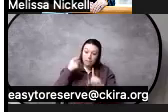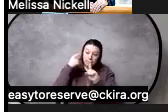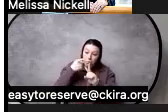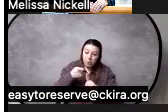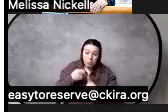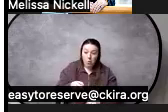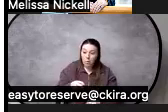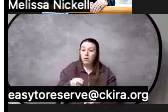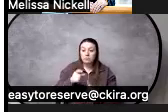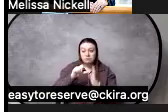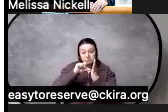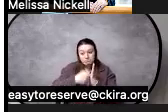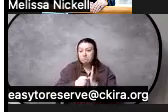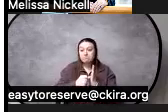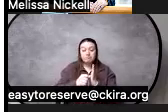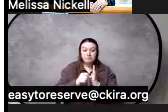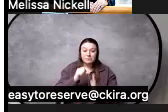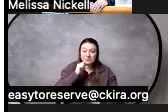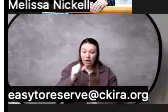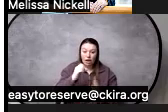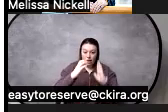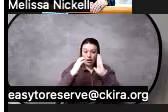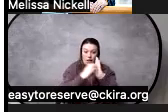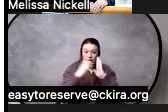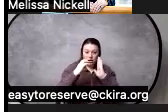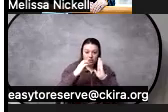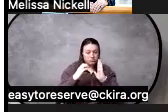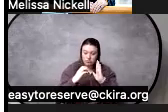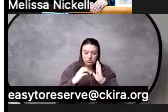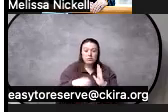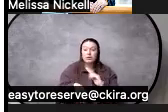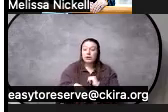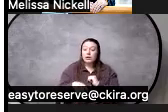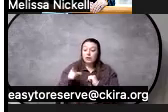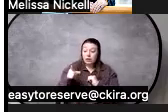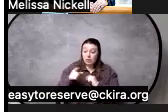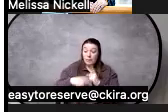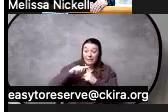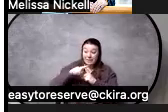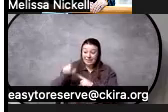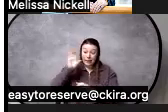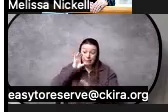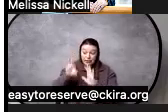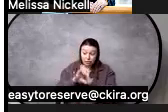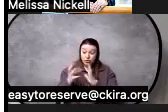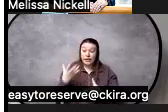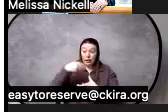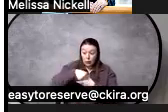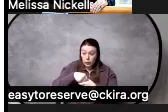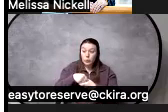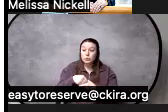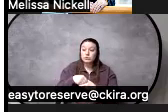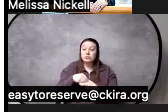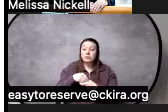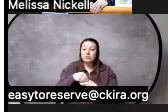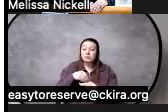bulleted and not in block style text. Further, the graphic included enhances the content displayed